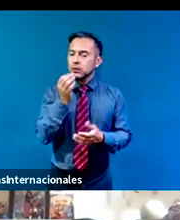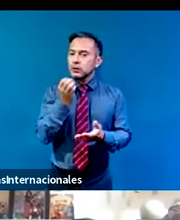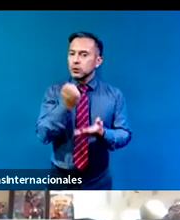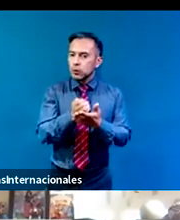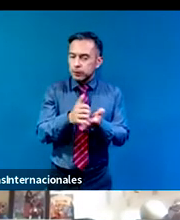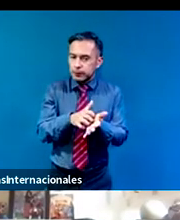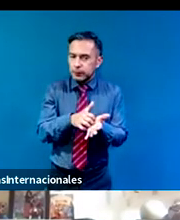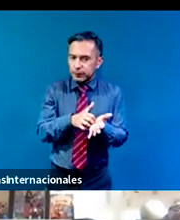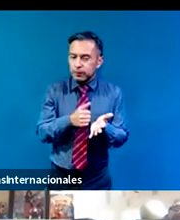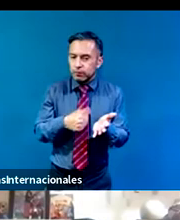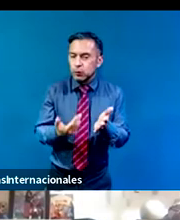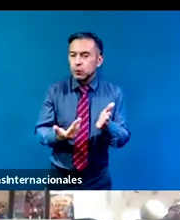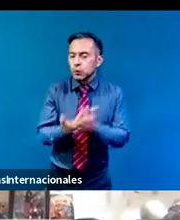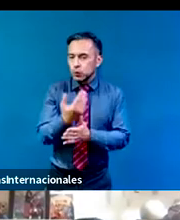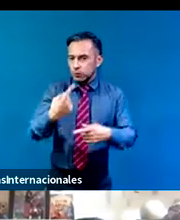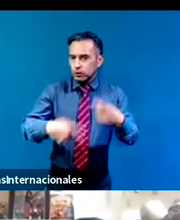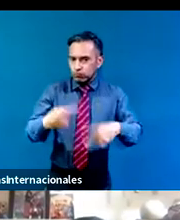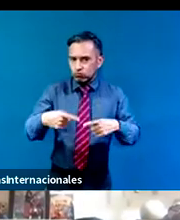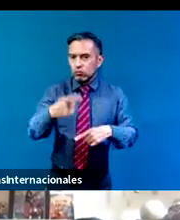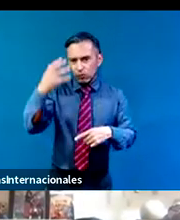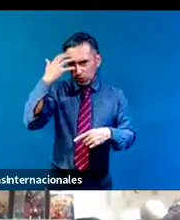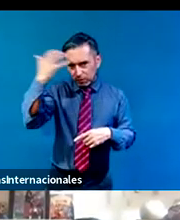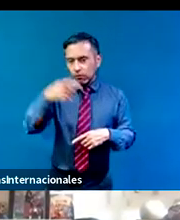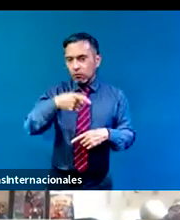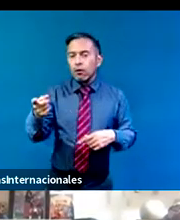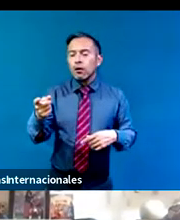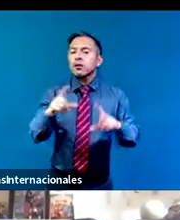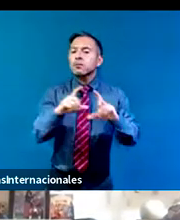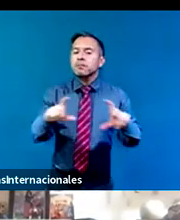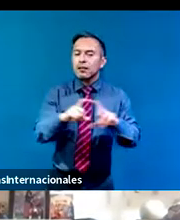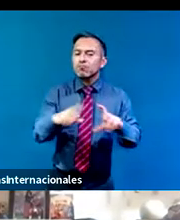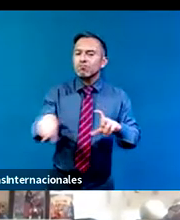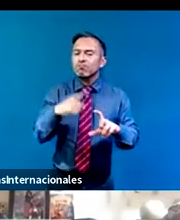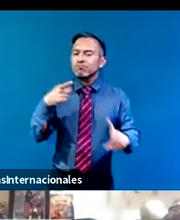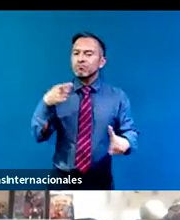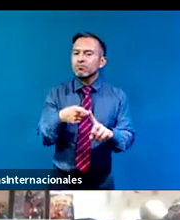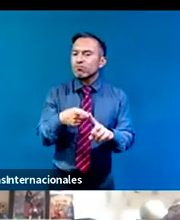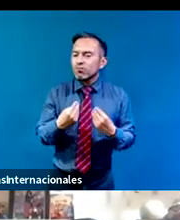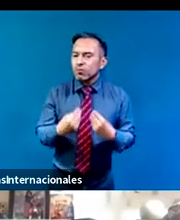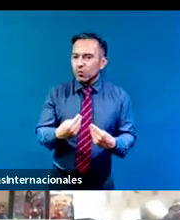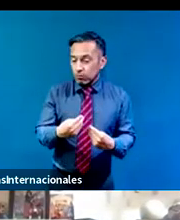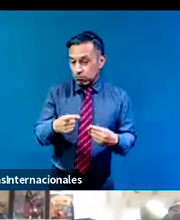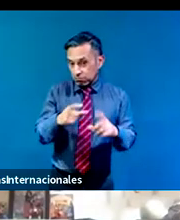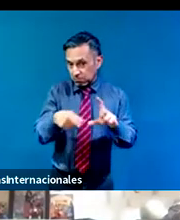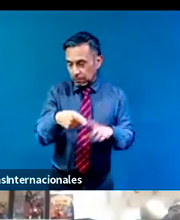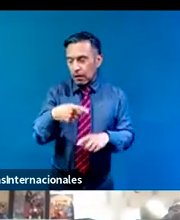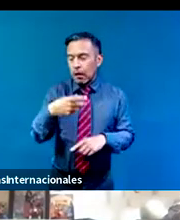and enterprises to implement gender sensitive policies. Ms. Sprechmann. Thank you for that